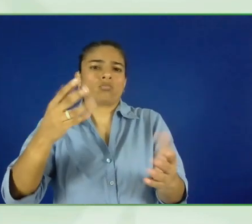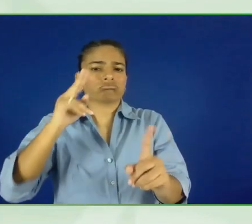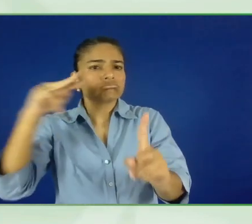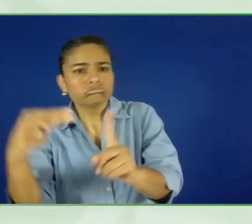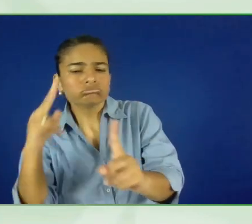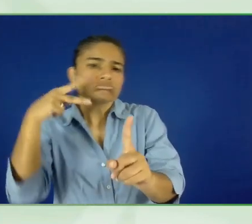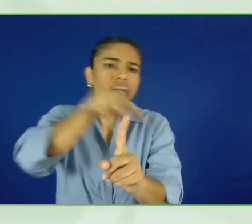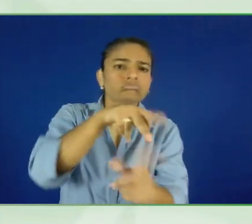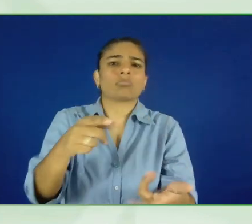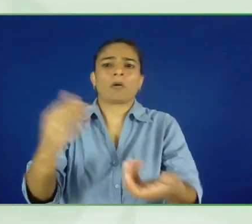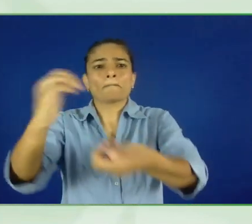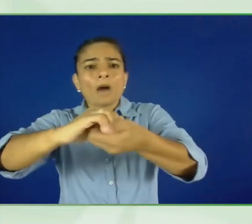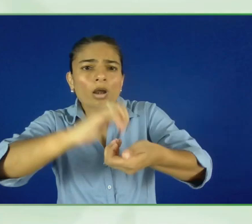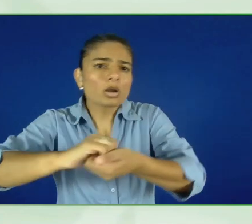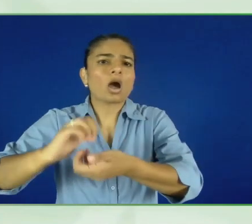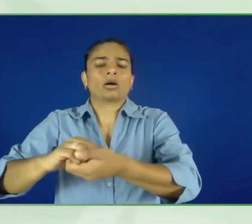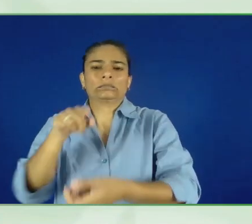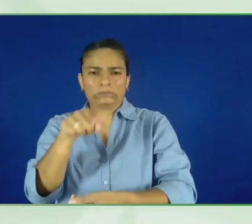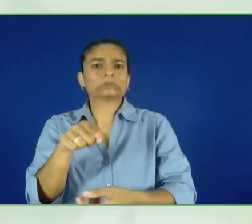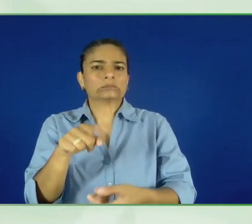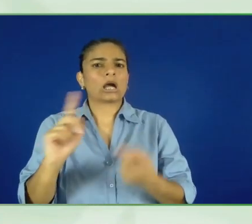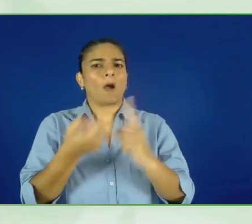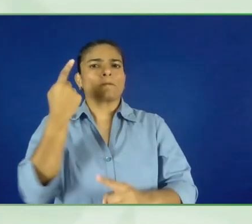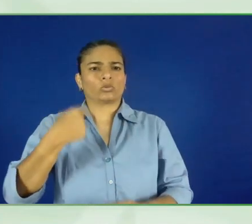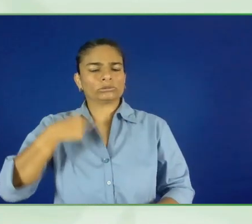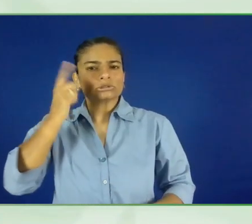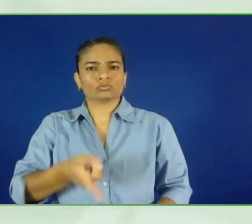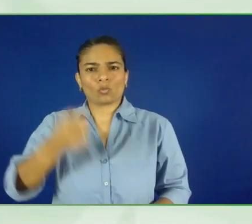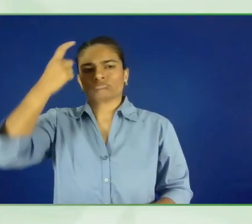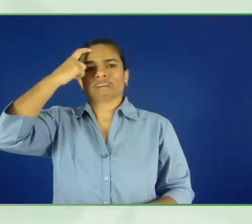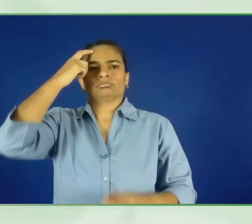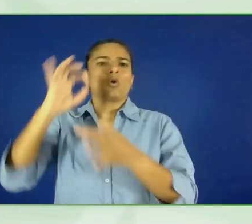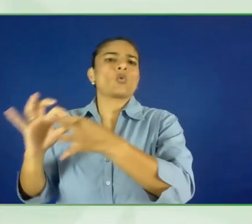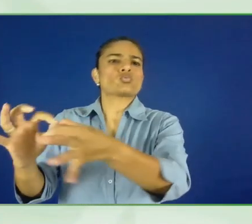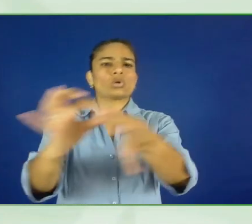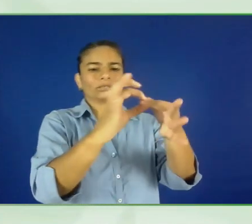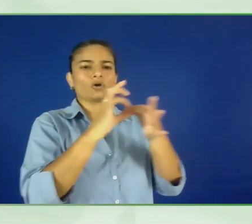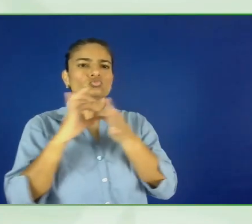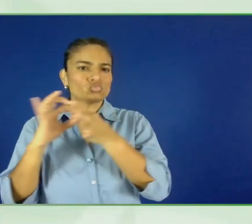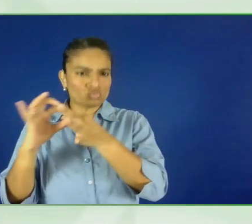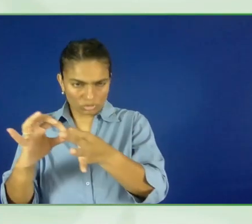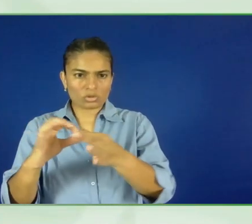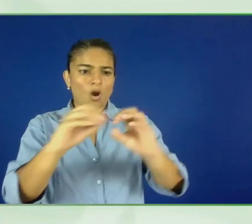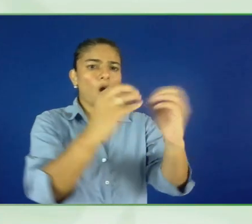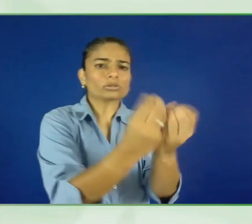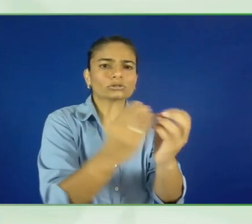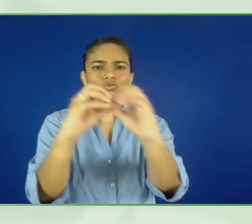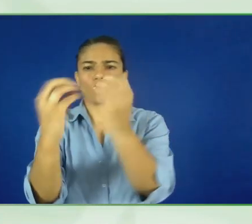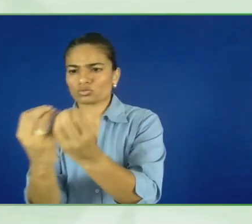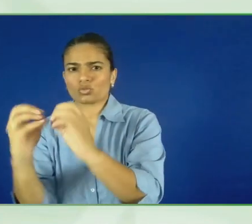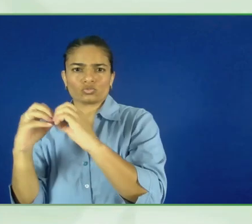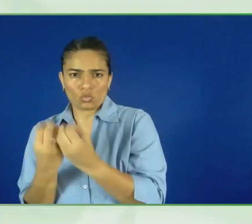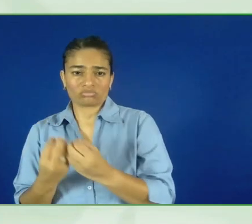that's important within the constellation, within the organization. You talked about costs, Christopher. I would not